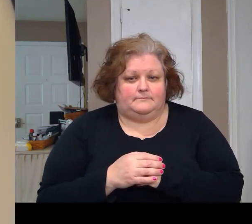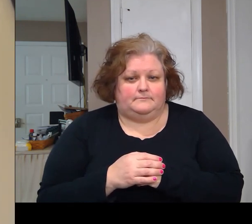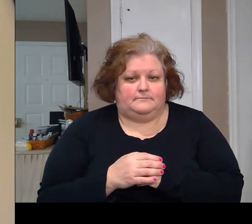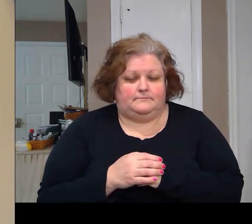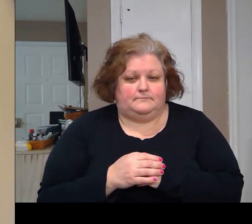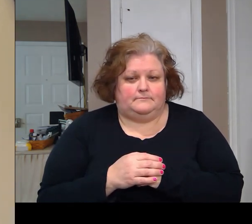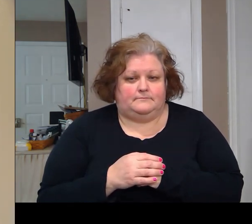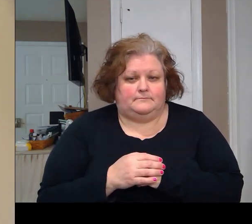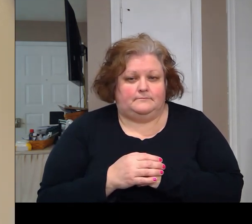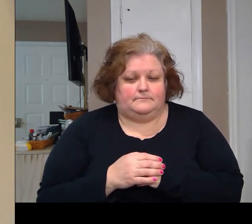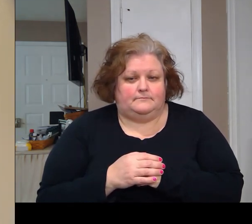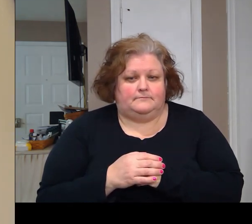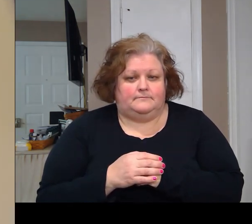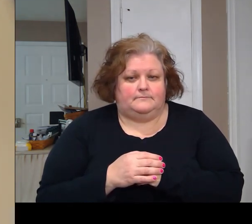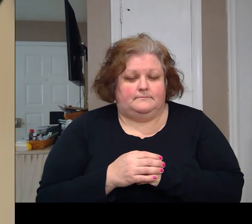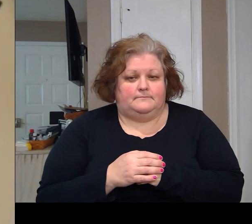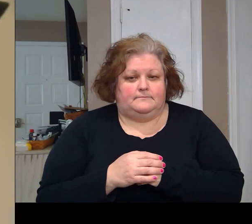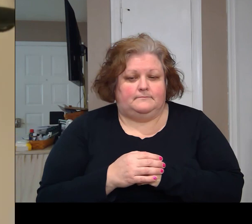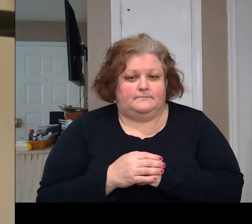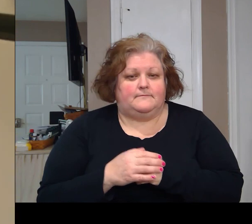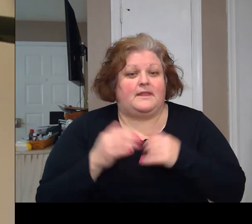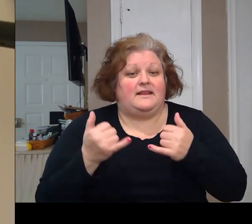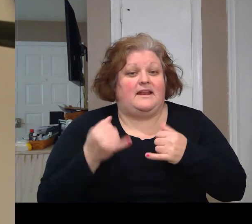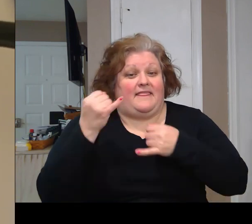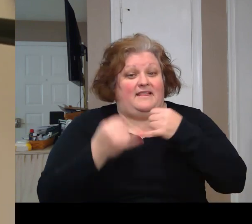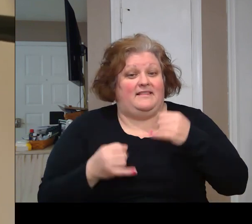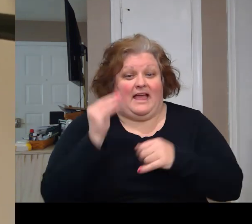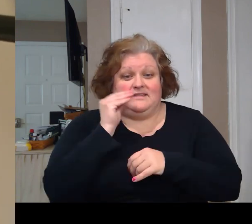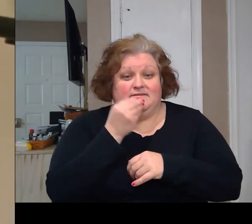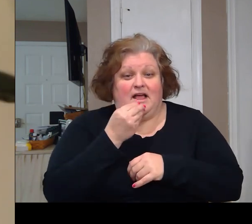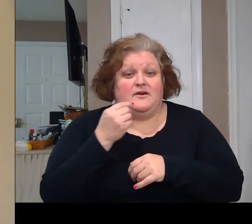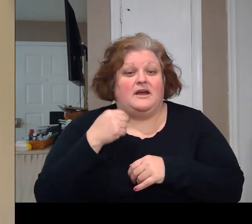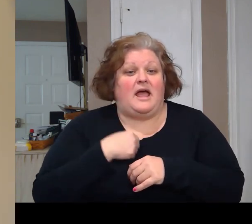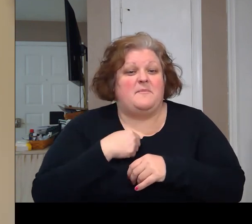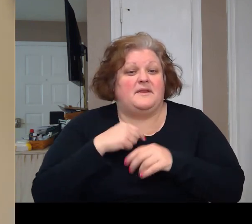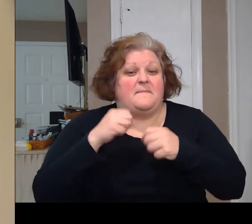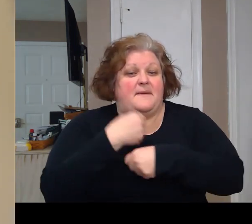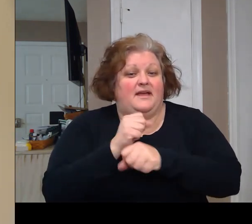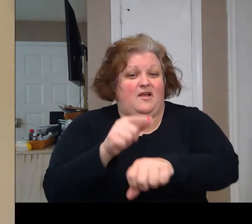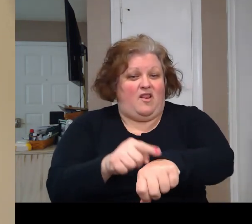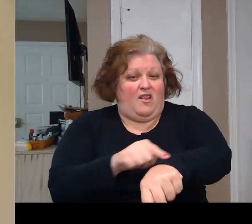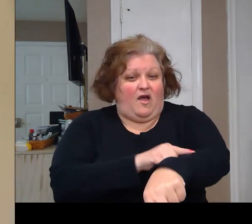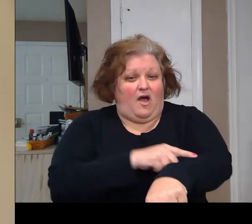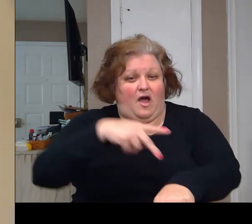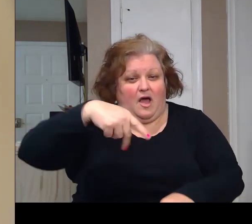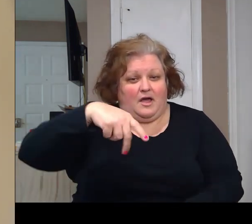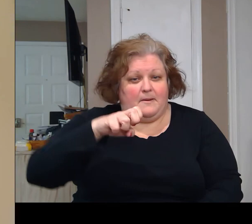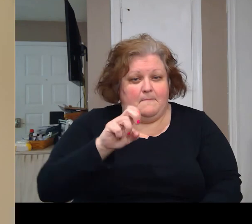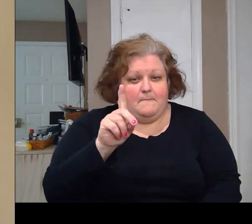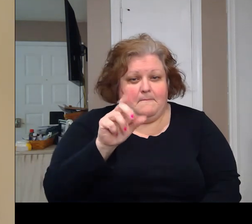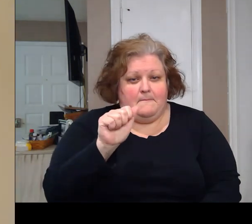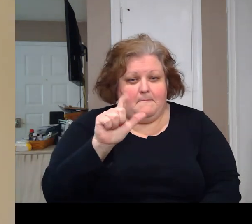the plain semicircles on the first flower. And then on the last flower, I'm going to make